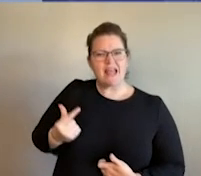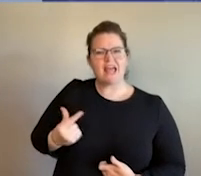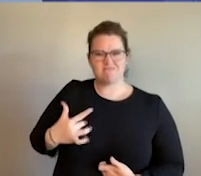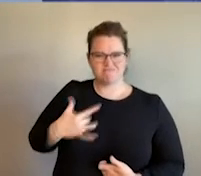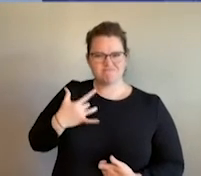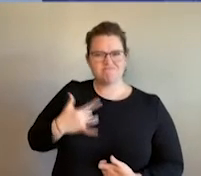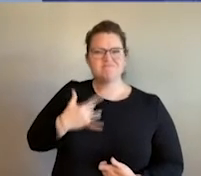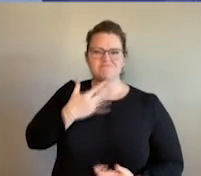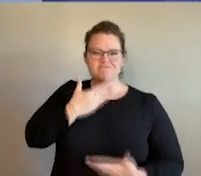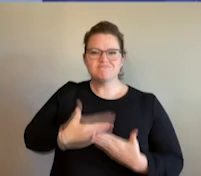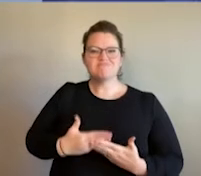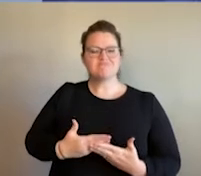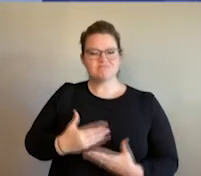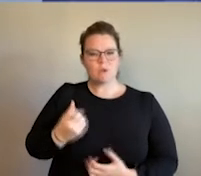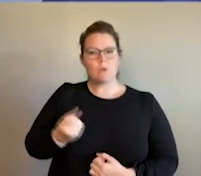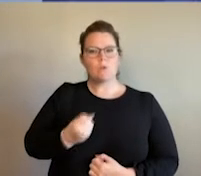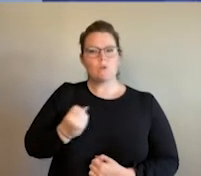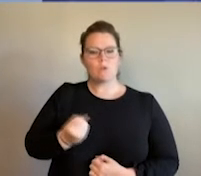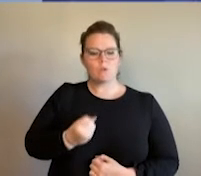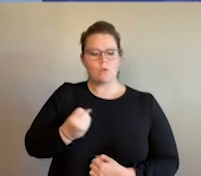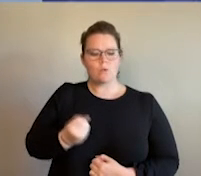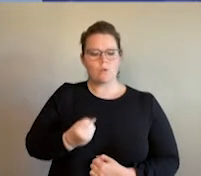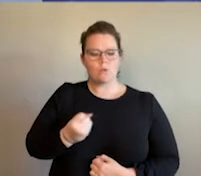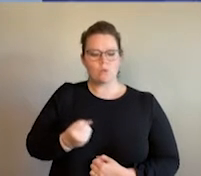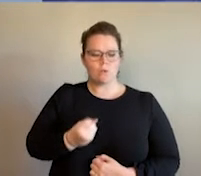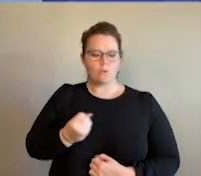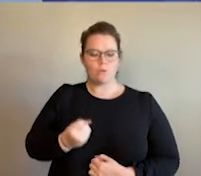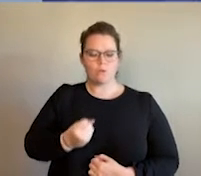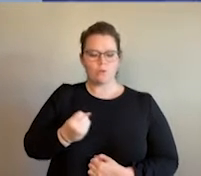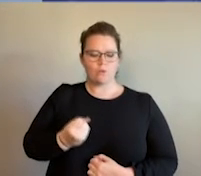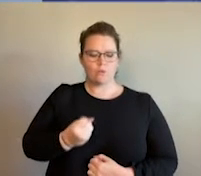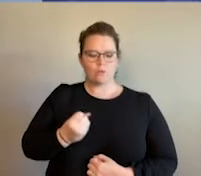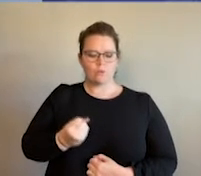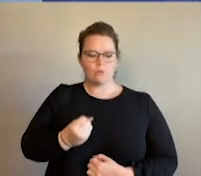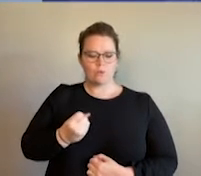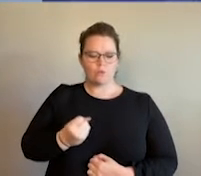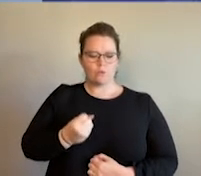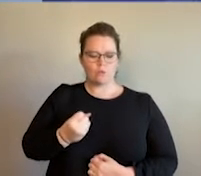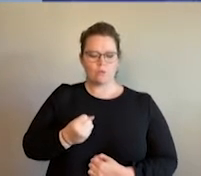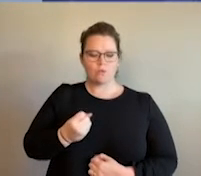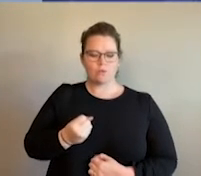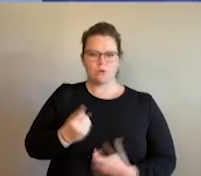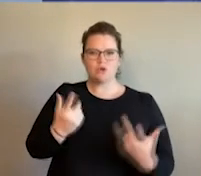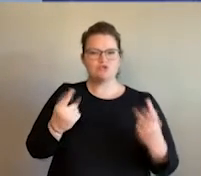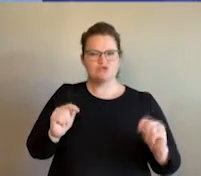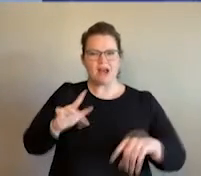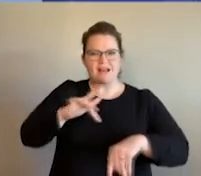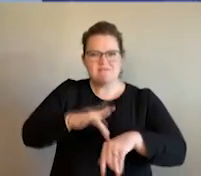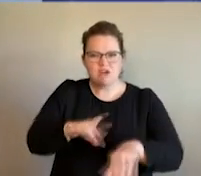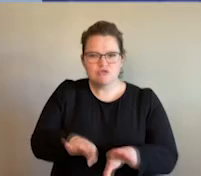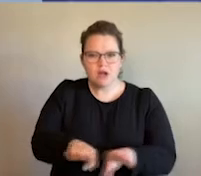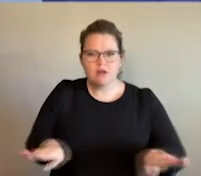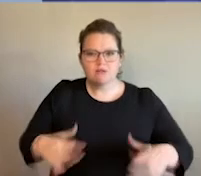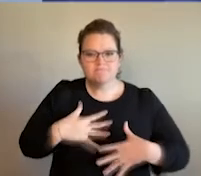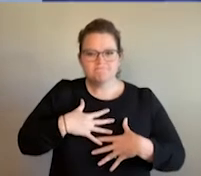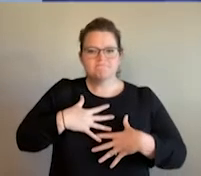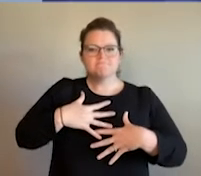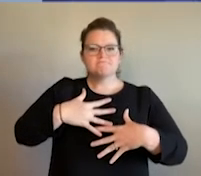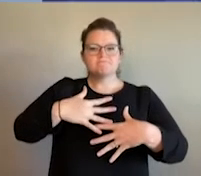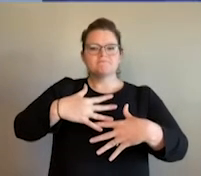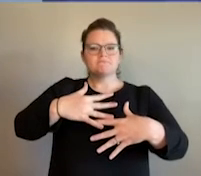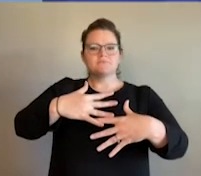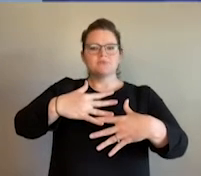the back of your legs. Just hold it down right there. Trying to touch the ground. Breathe in and out.